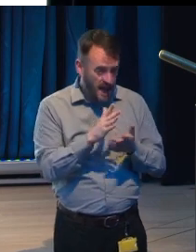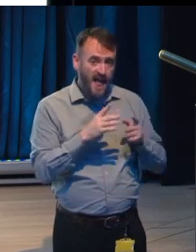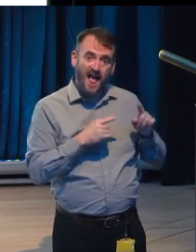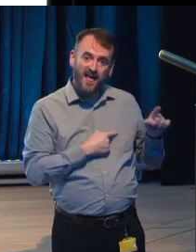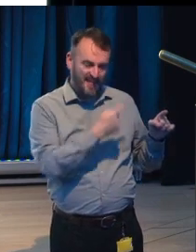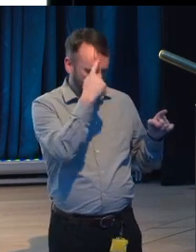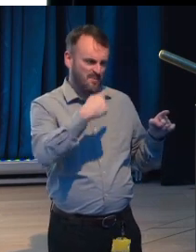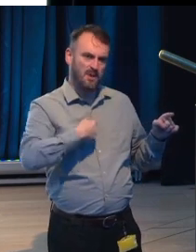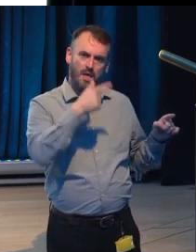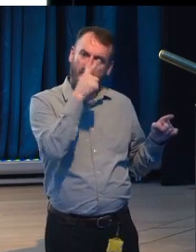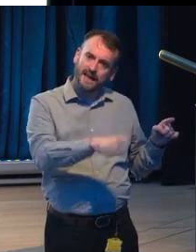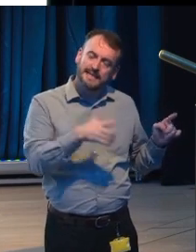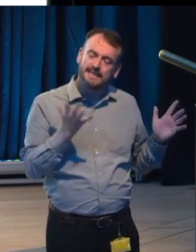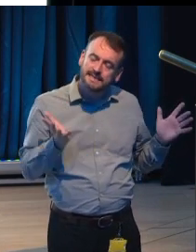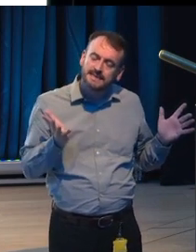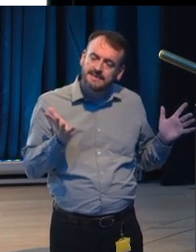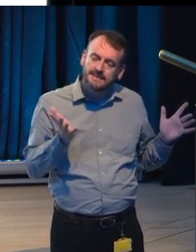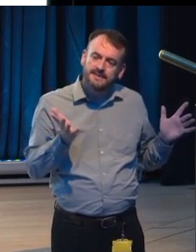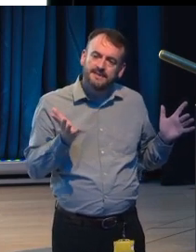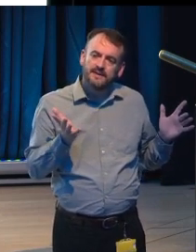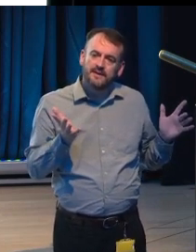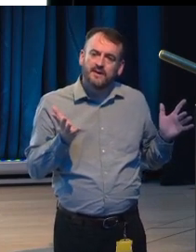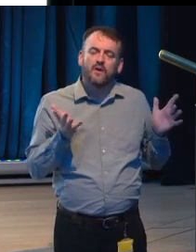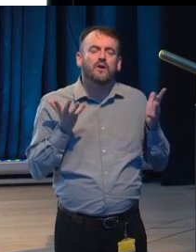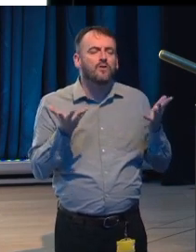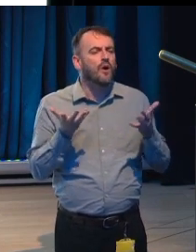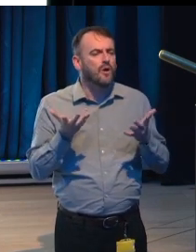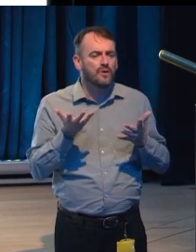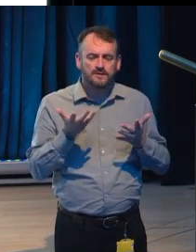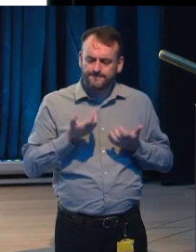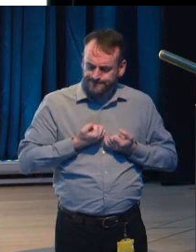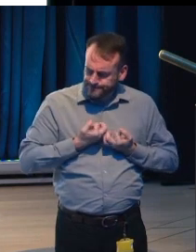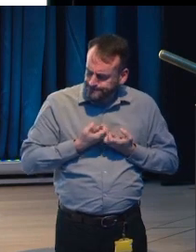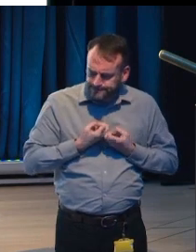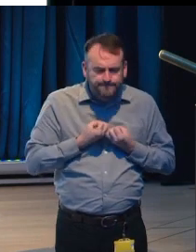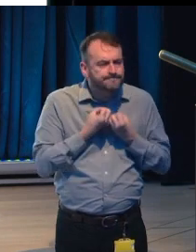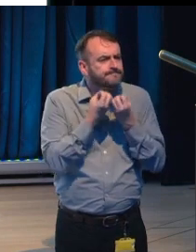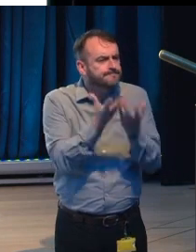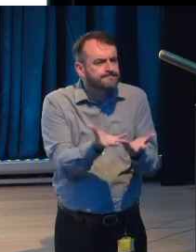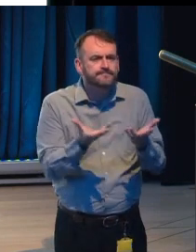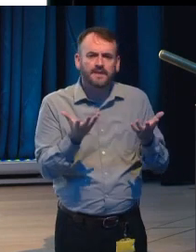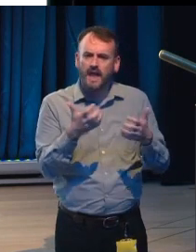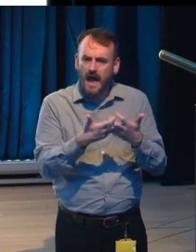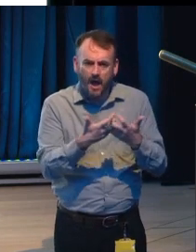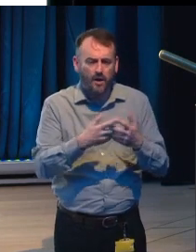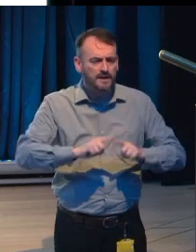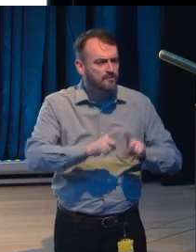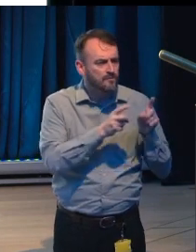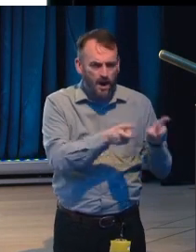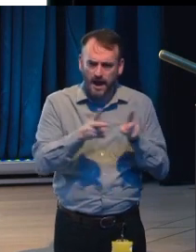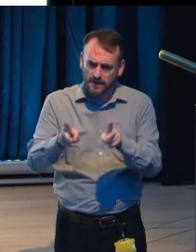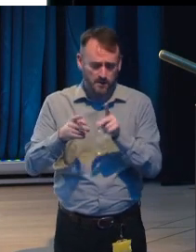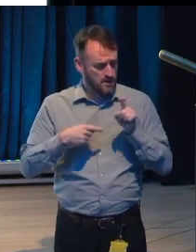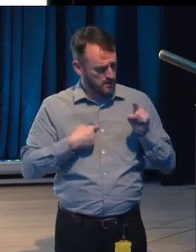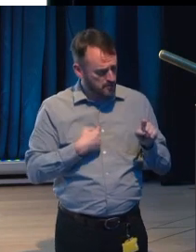doing. So obviously there are different ways about this that different people can use to deal with. So I found that